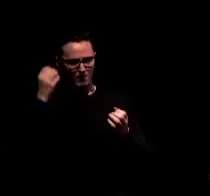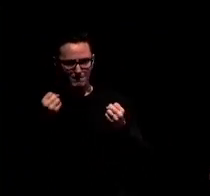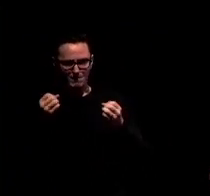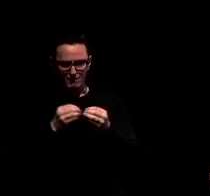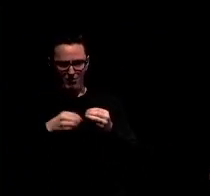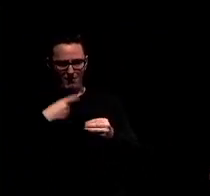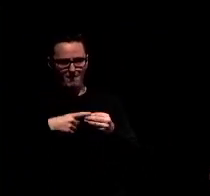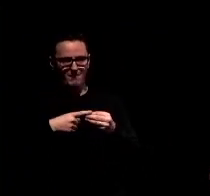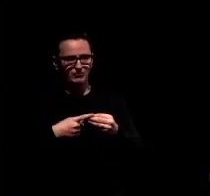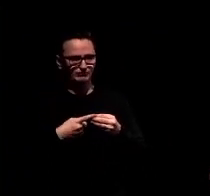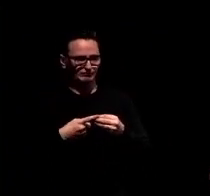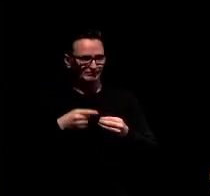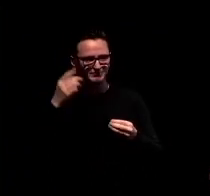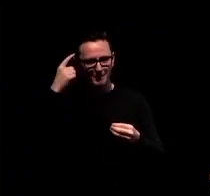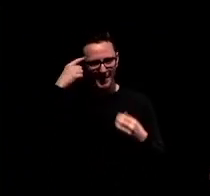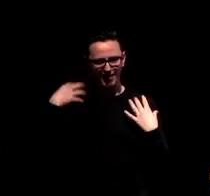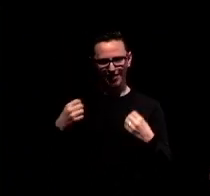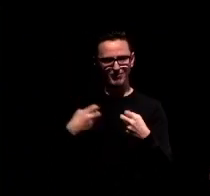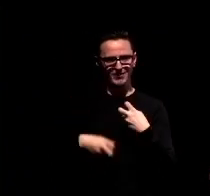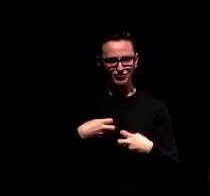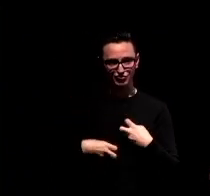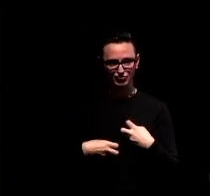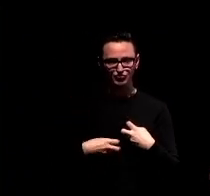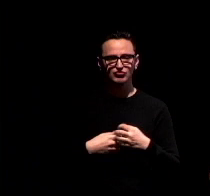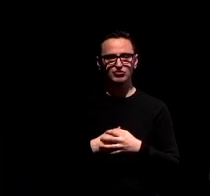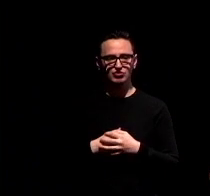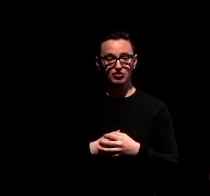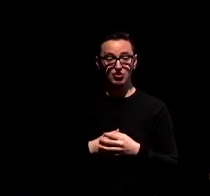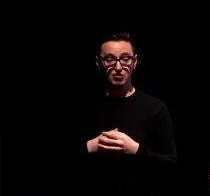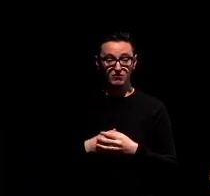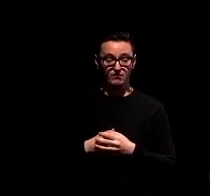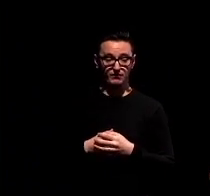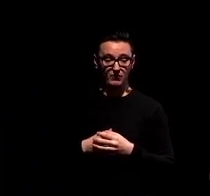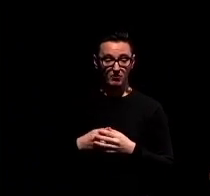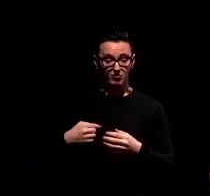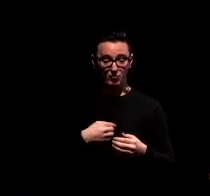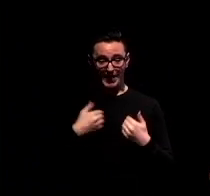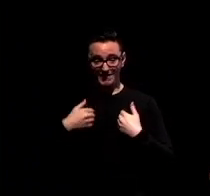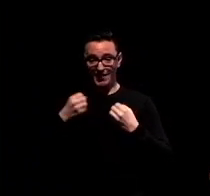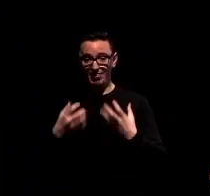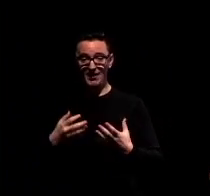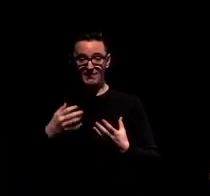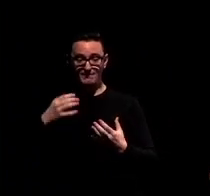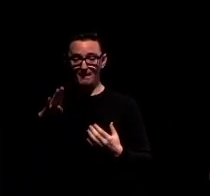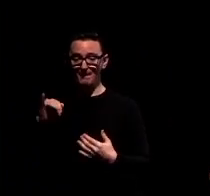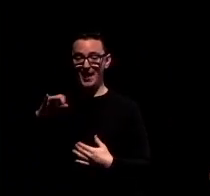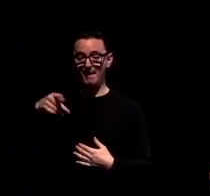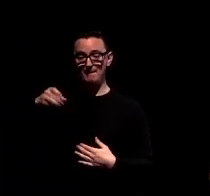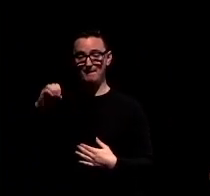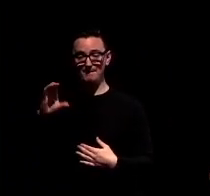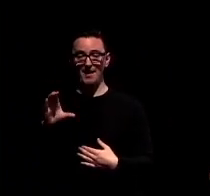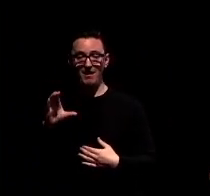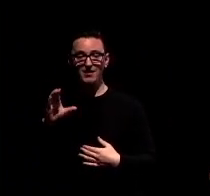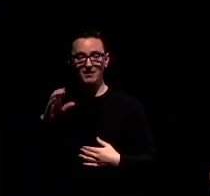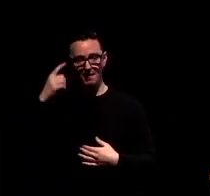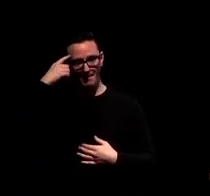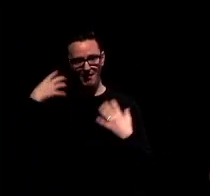that they had a lot of BIPOC mental health practitioners who wanted to become case managers but couldn't. So this opened that